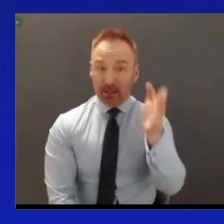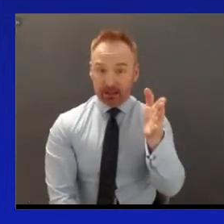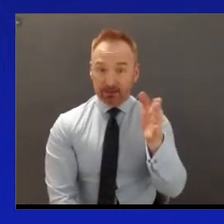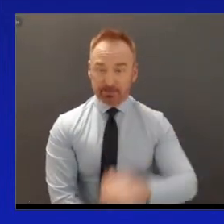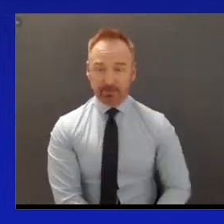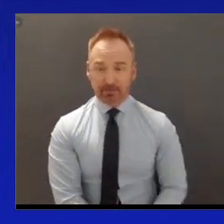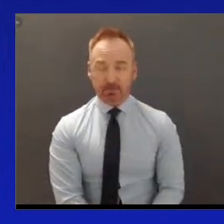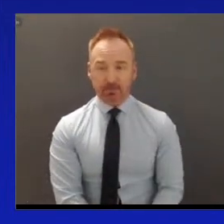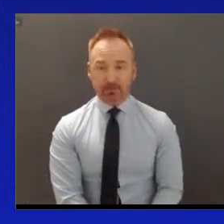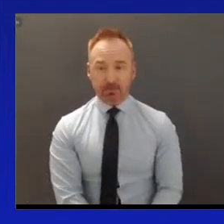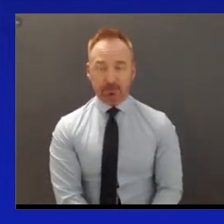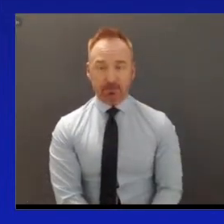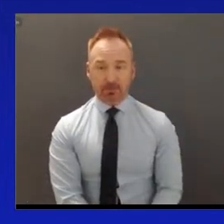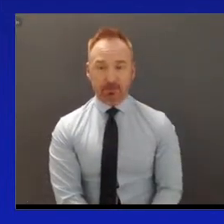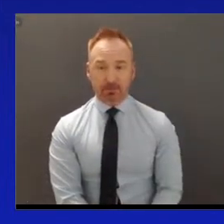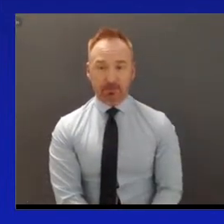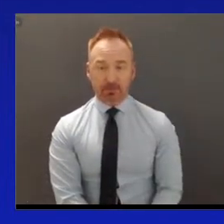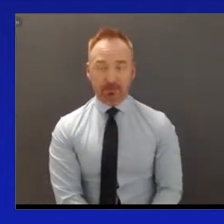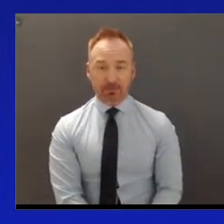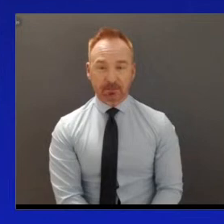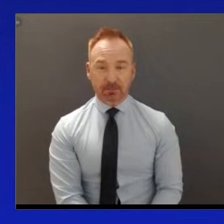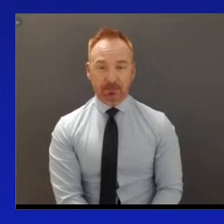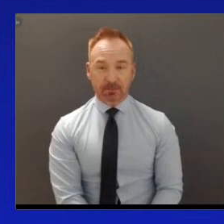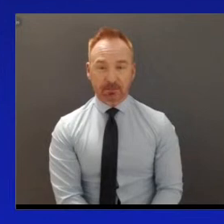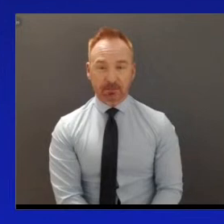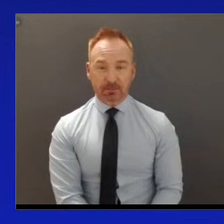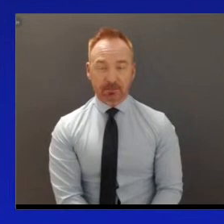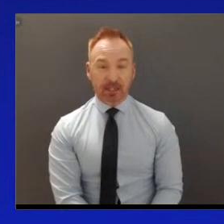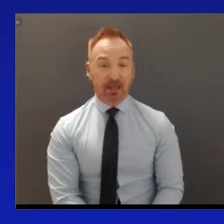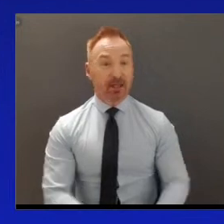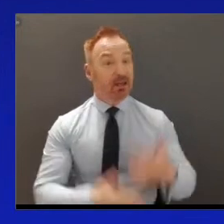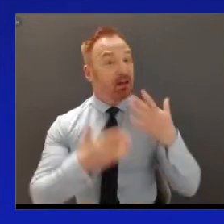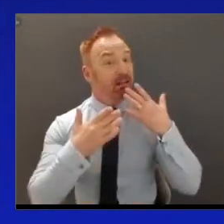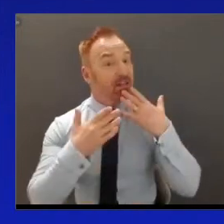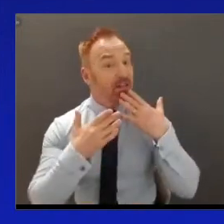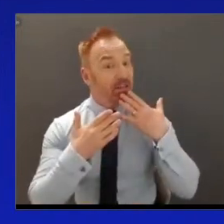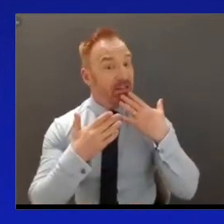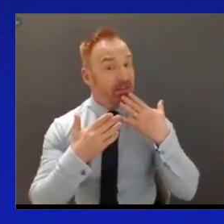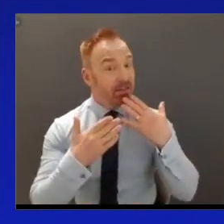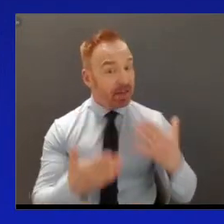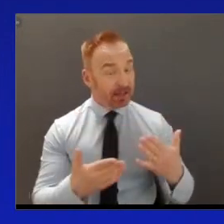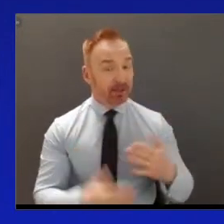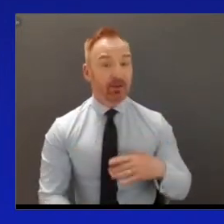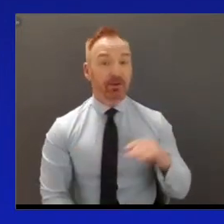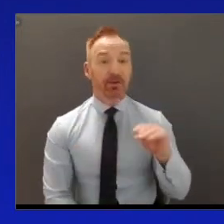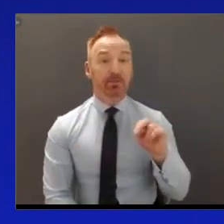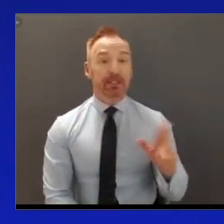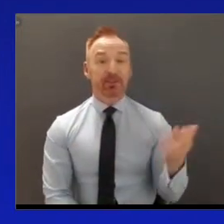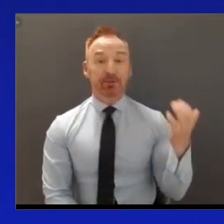them. Well, thank you very much, and it's good to hear that. Thank you, Mr. Chair. That's my question. Thank you.